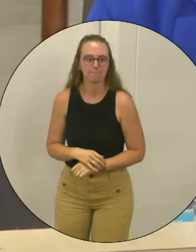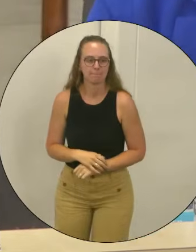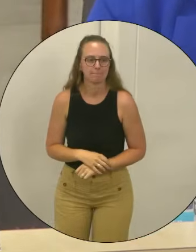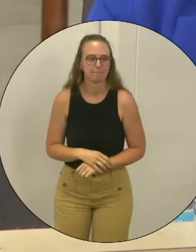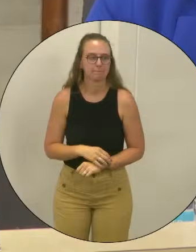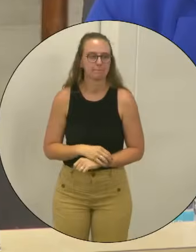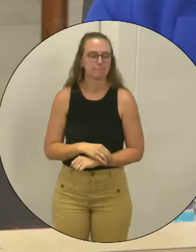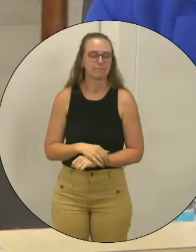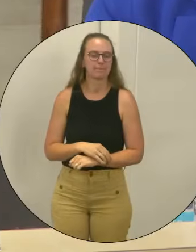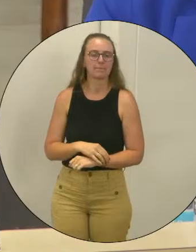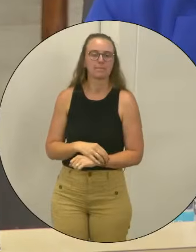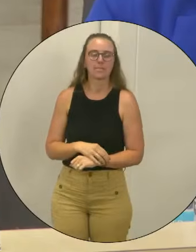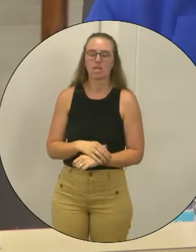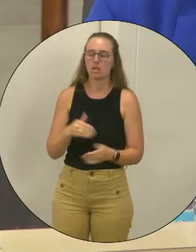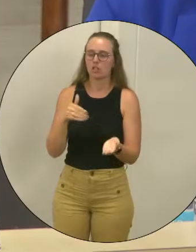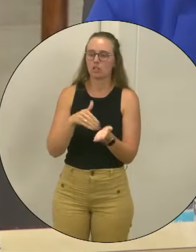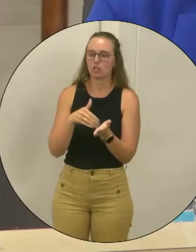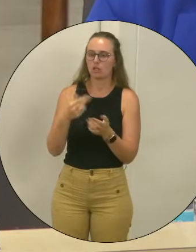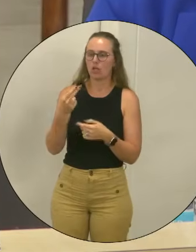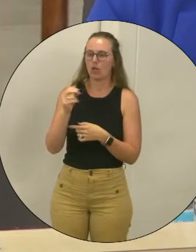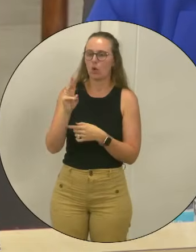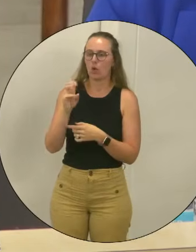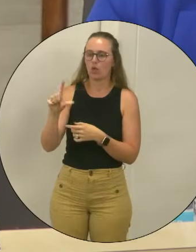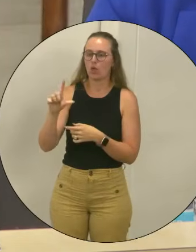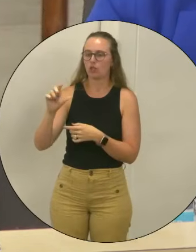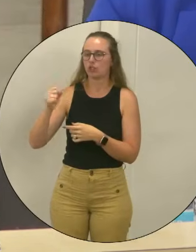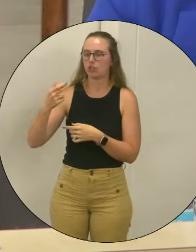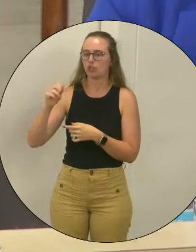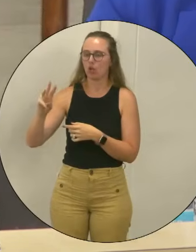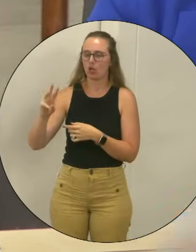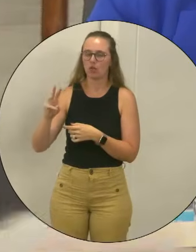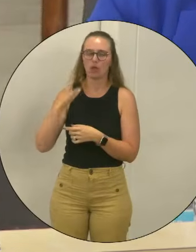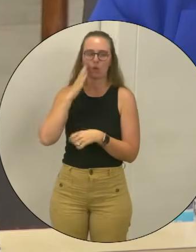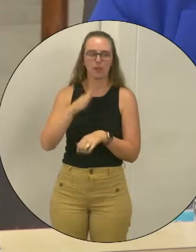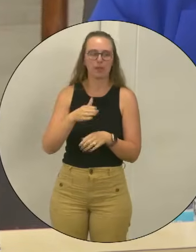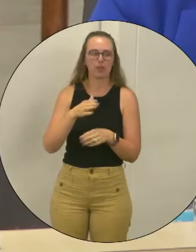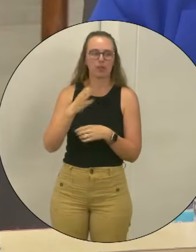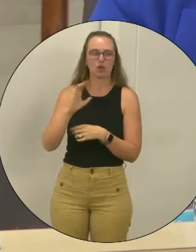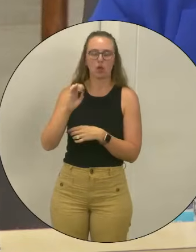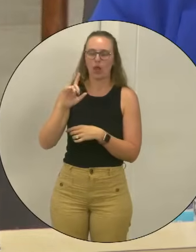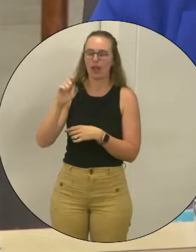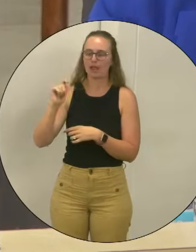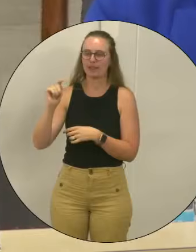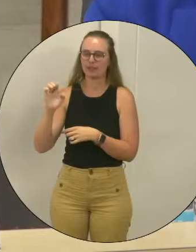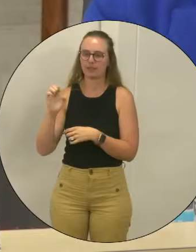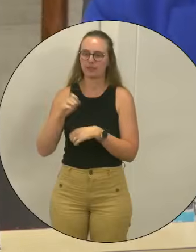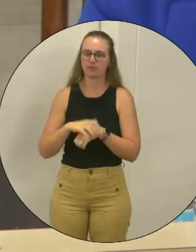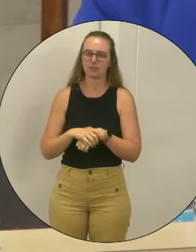Okay, Dr. Howell Shaw, and after Dr. Howell Shaw will be Colette Seaton.